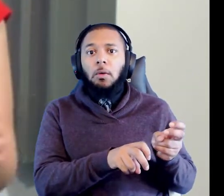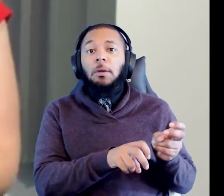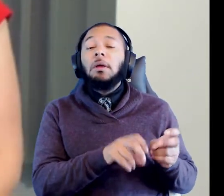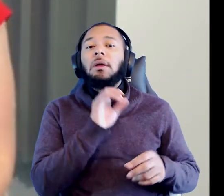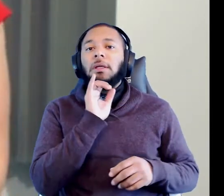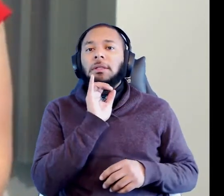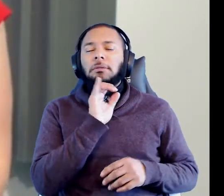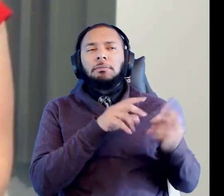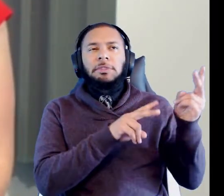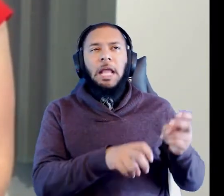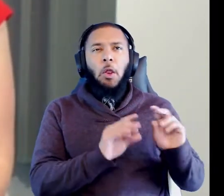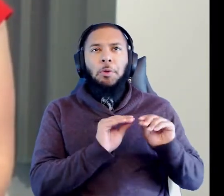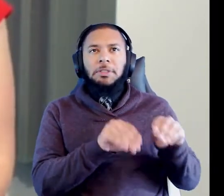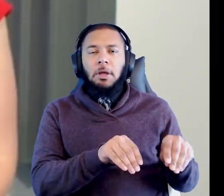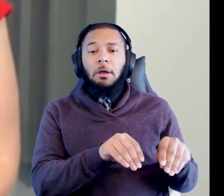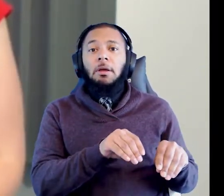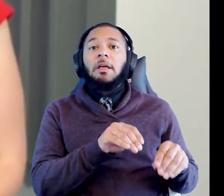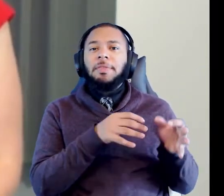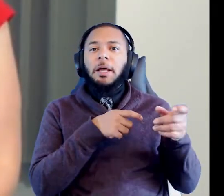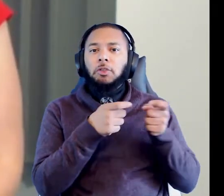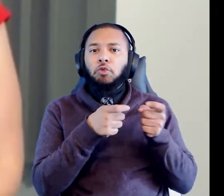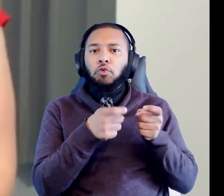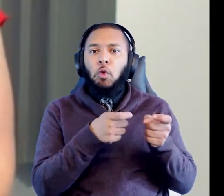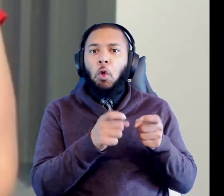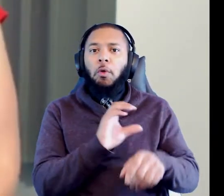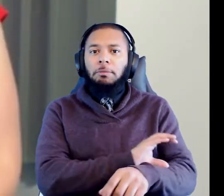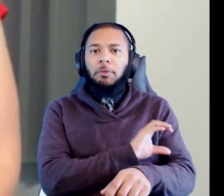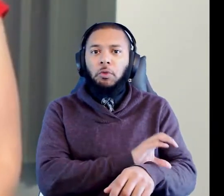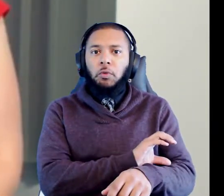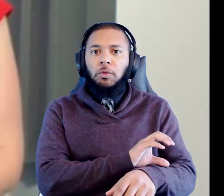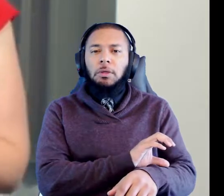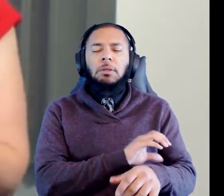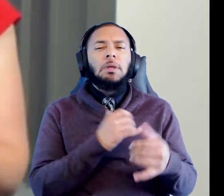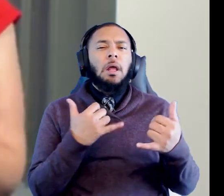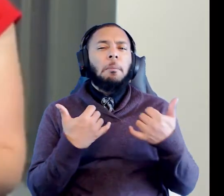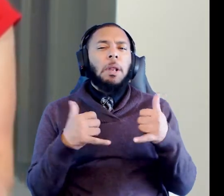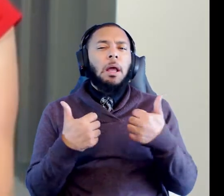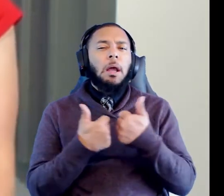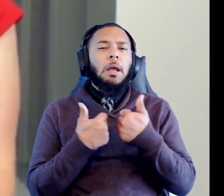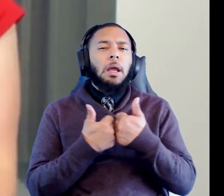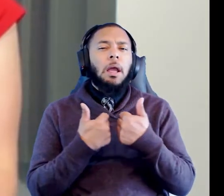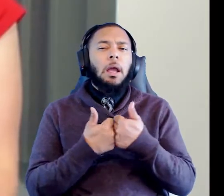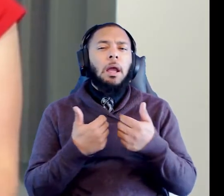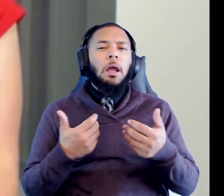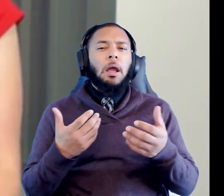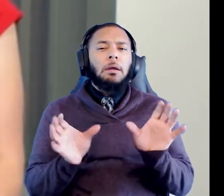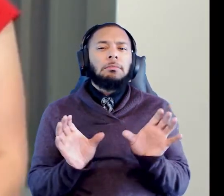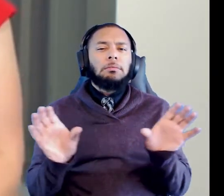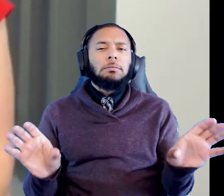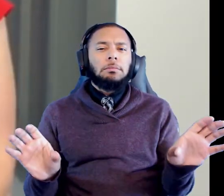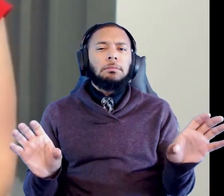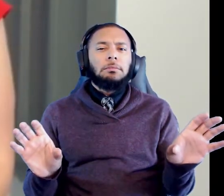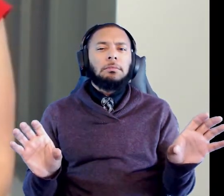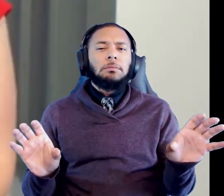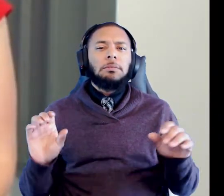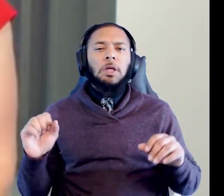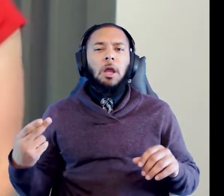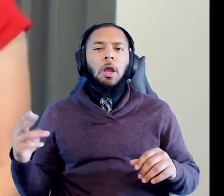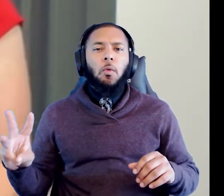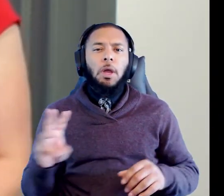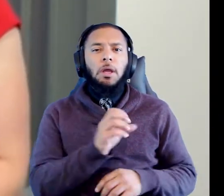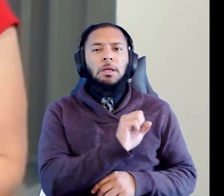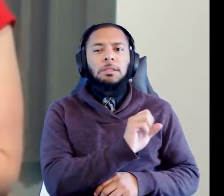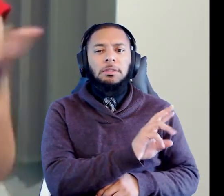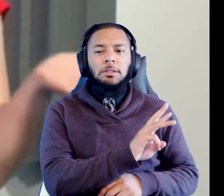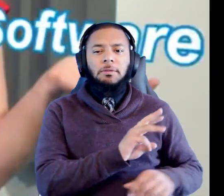and control how that computer works so let's play a game to try and sort out the difference between the two of them this game is called